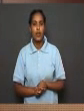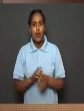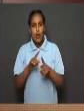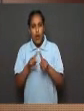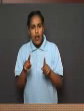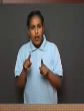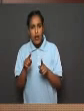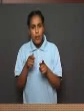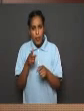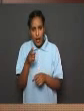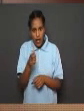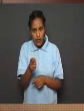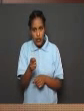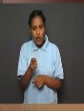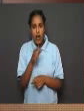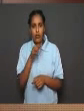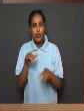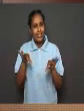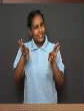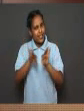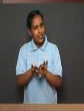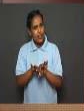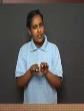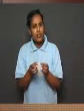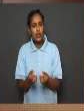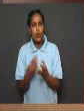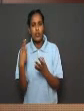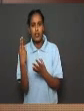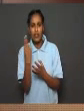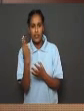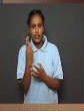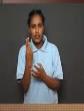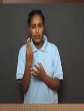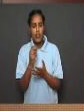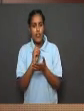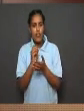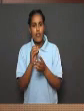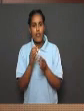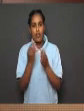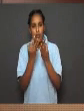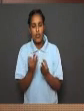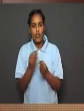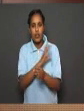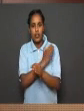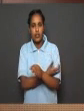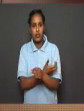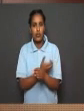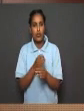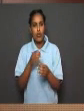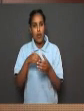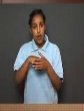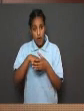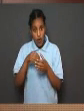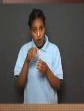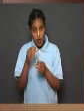While batteries are not necessarily the most efficient form of energy, they do offer